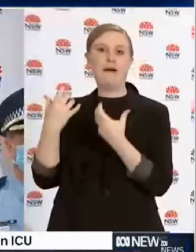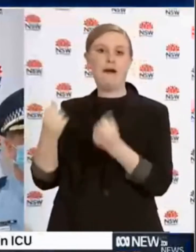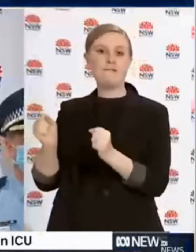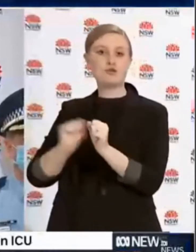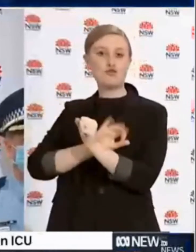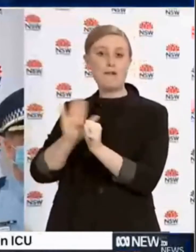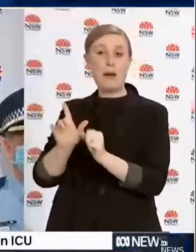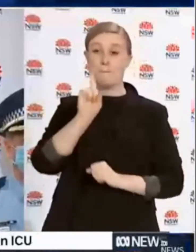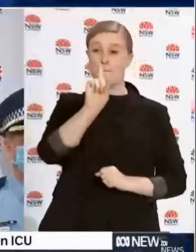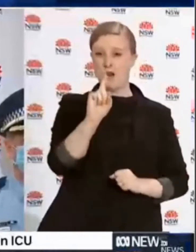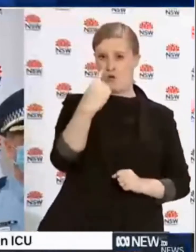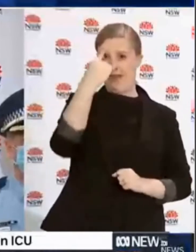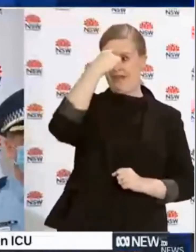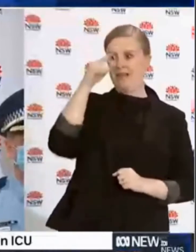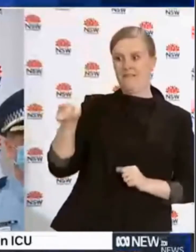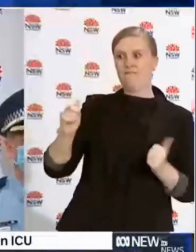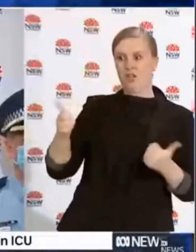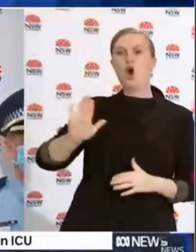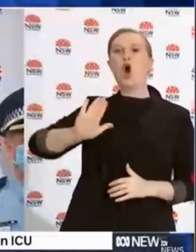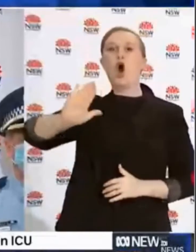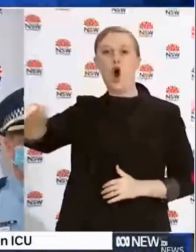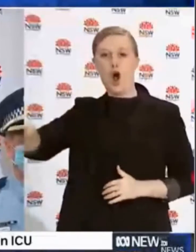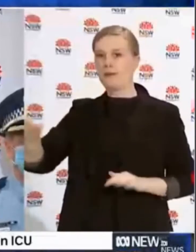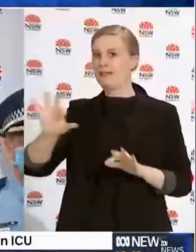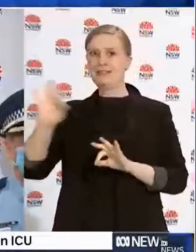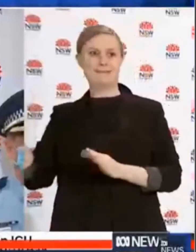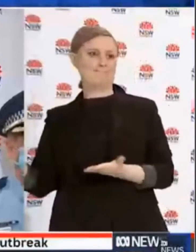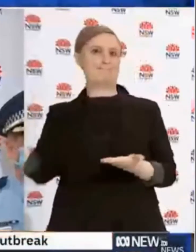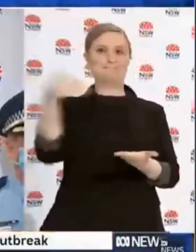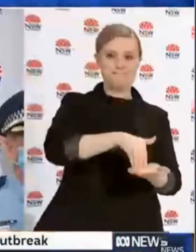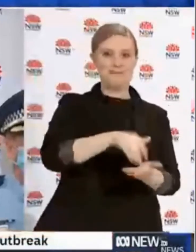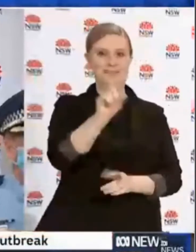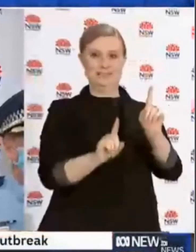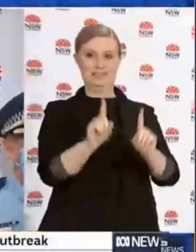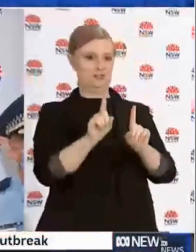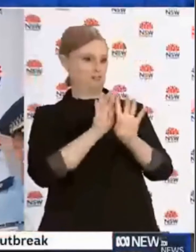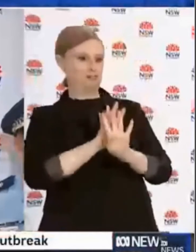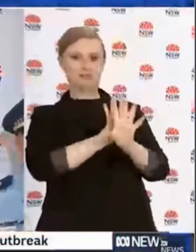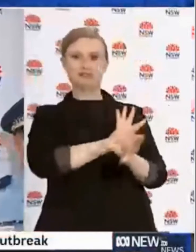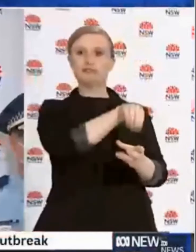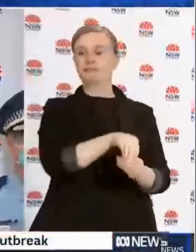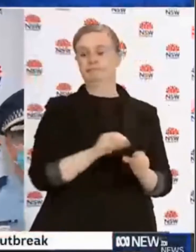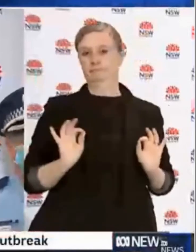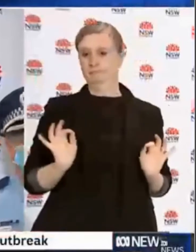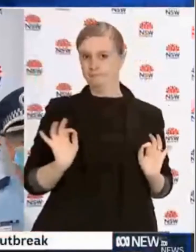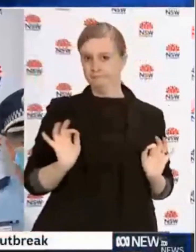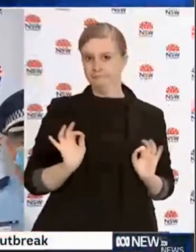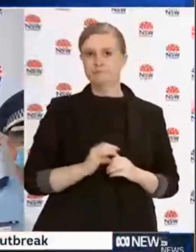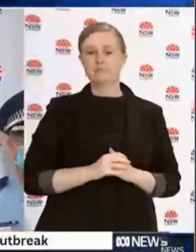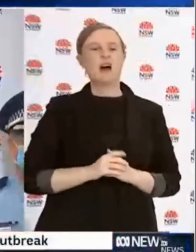actually go to the demonstration. So at this point the investigations are continuing. Look, can I say one of the challenges here is